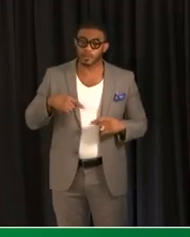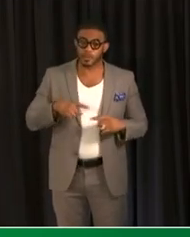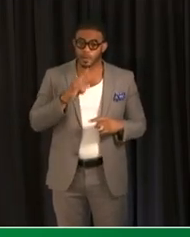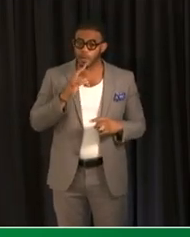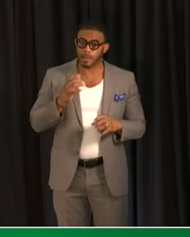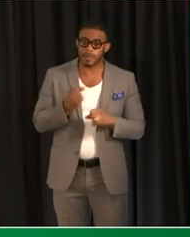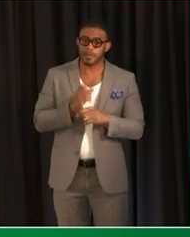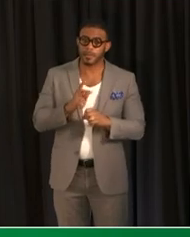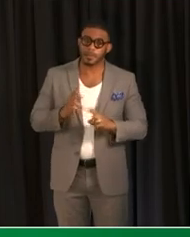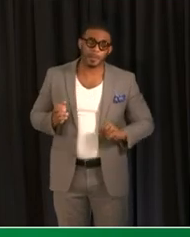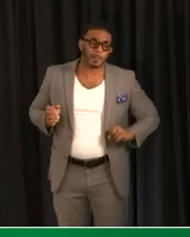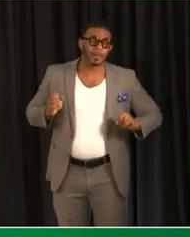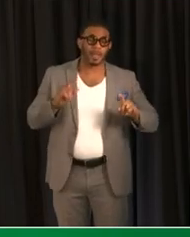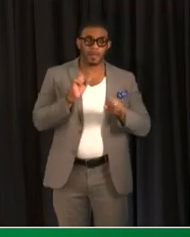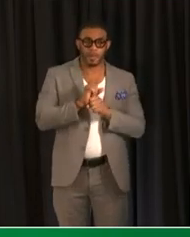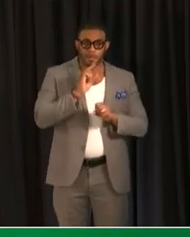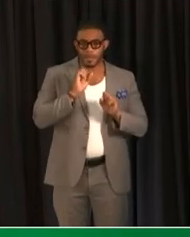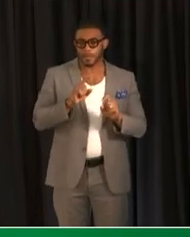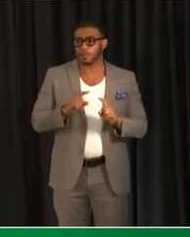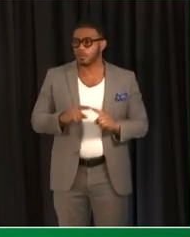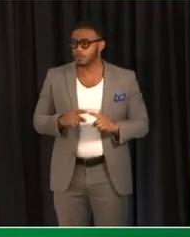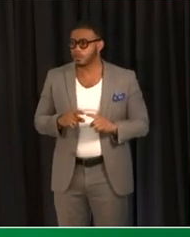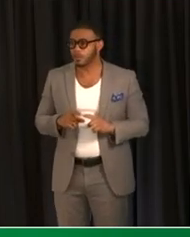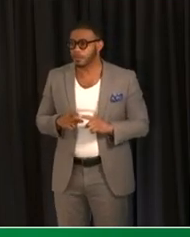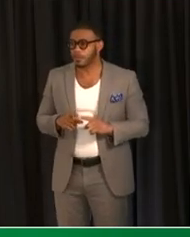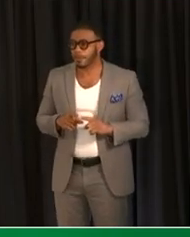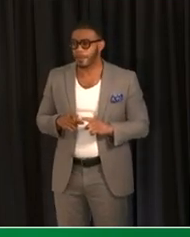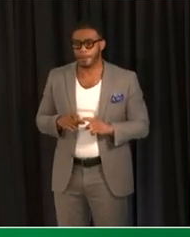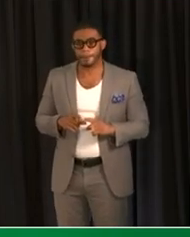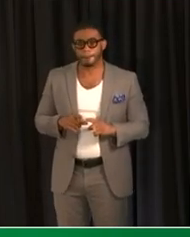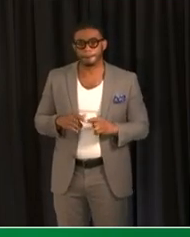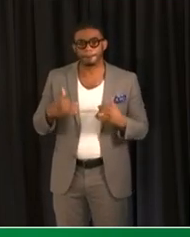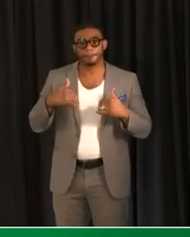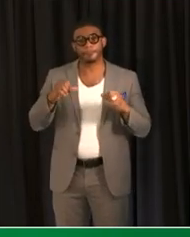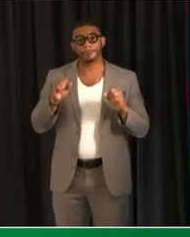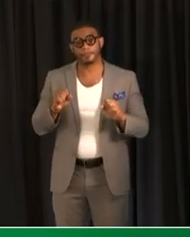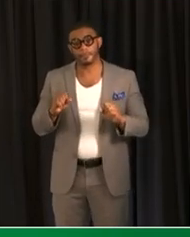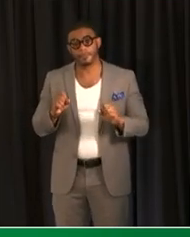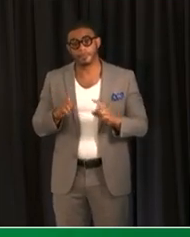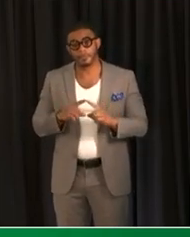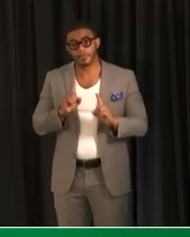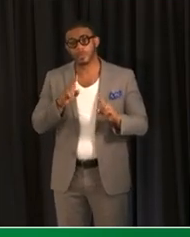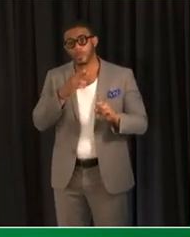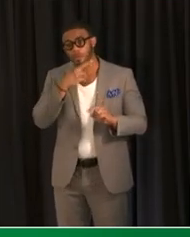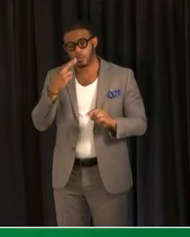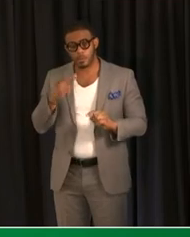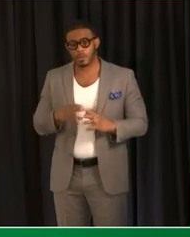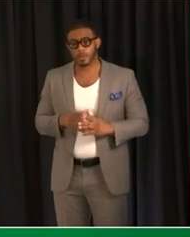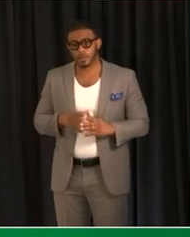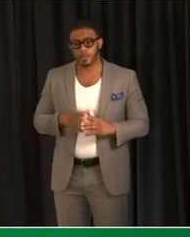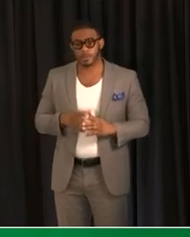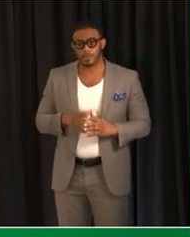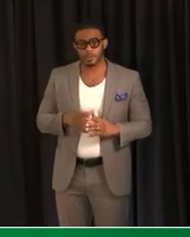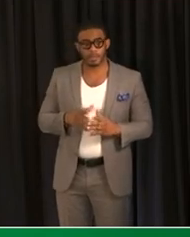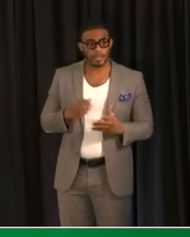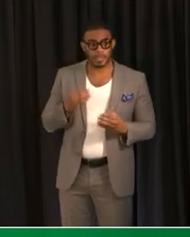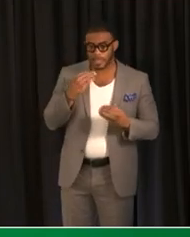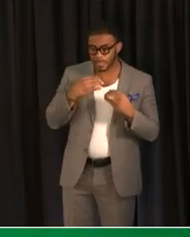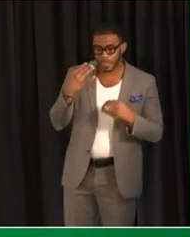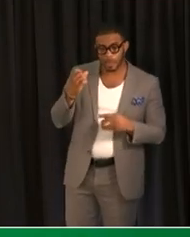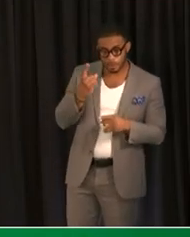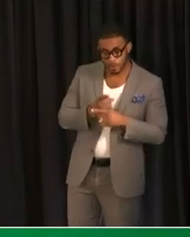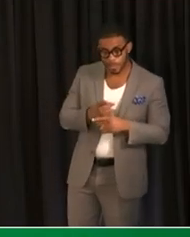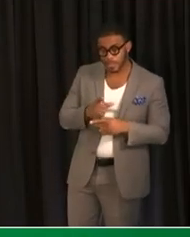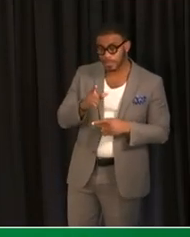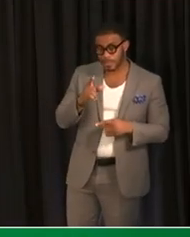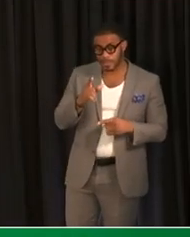sure that we are getting people back to work to be able to have the ability to go to a restaurant and